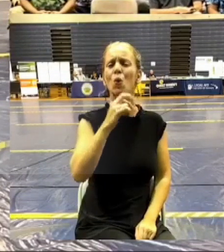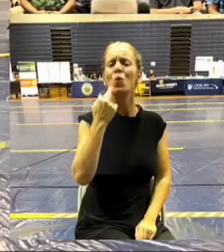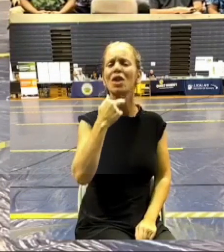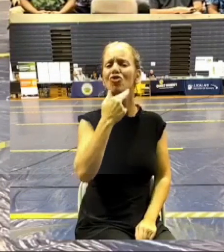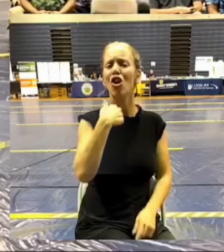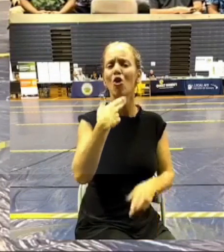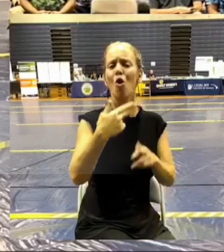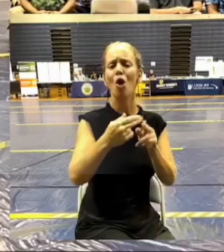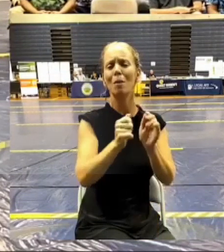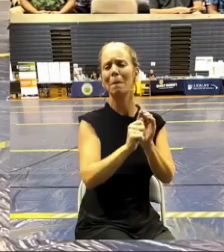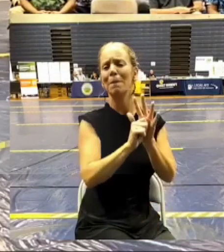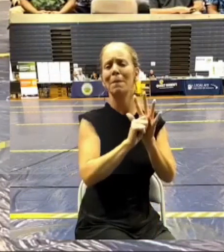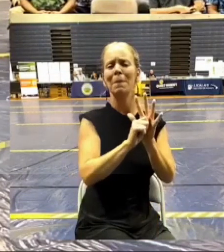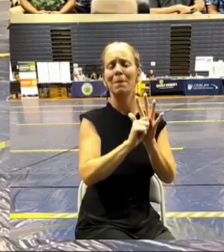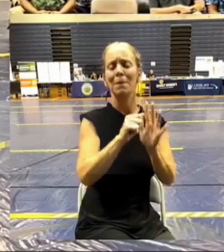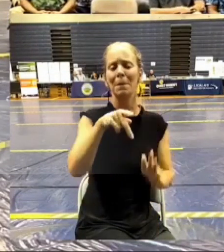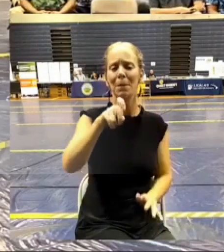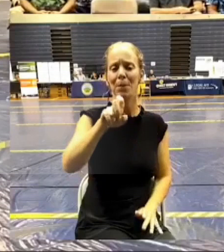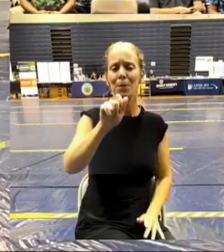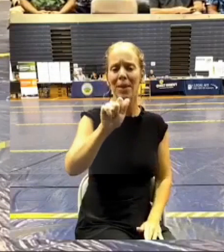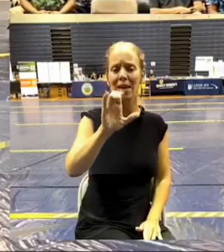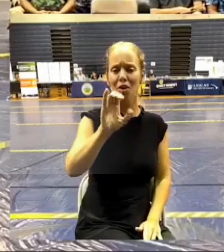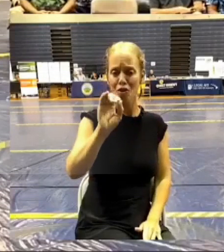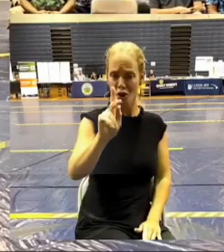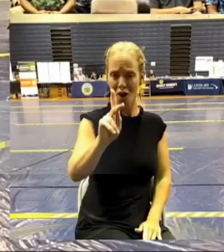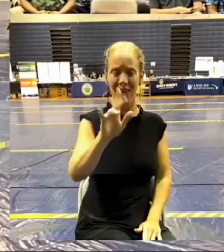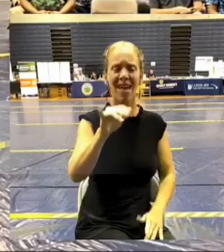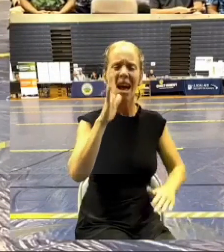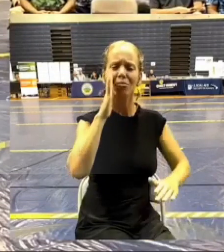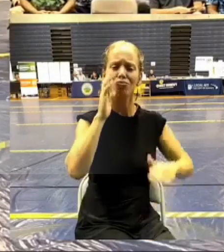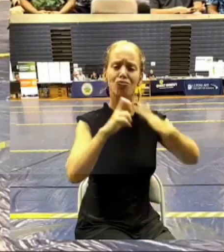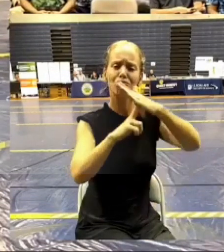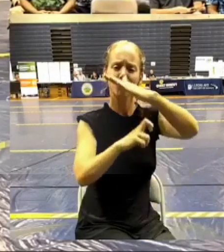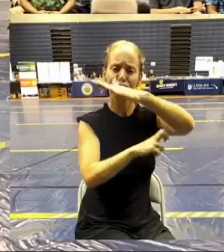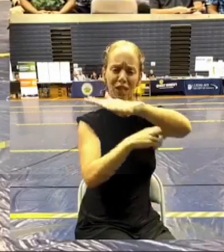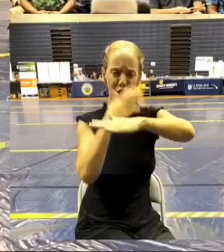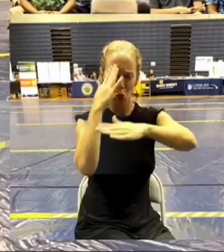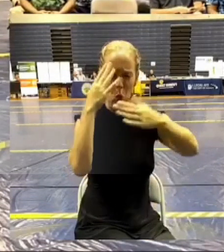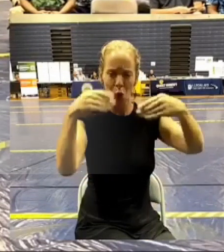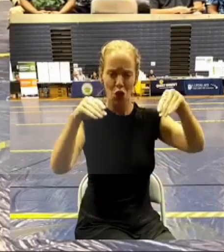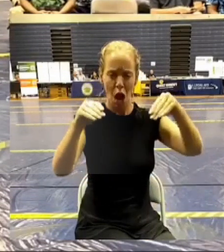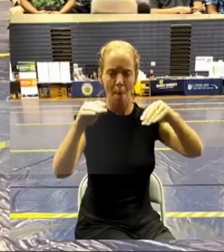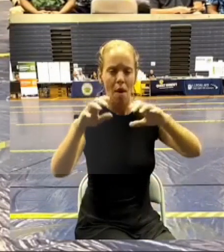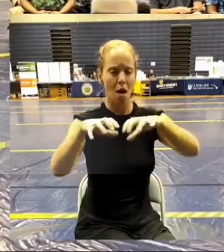the entrance to the bridge that goes over by the Fairway Shops.